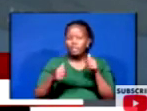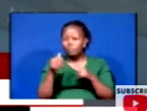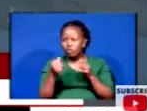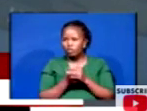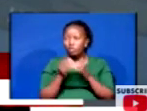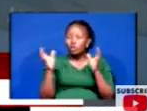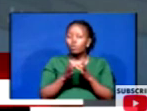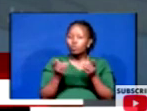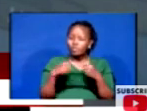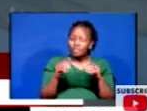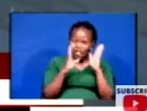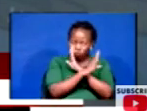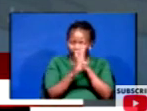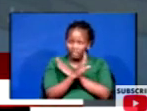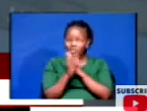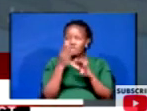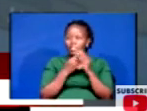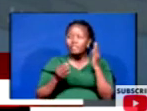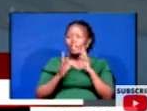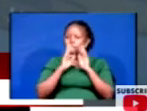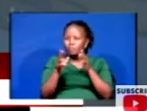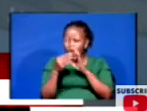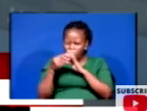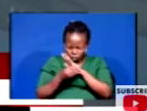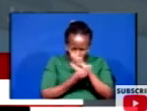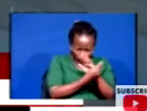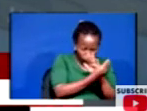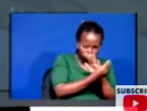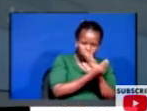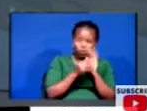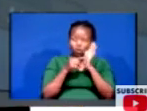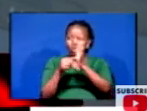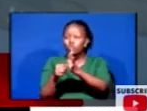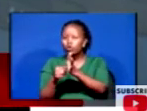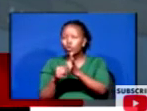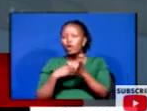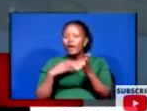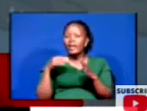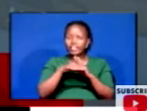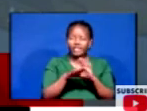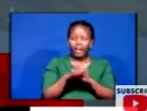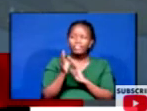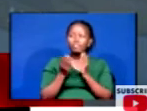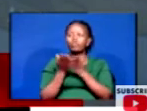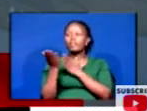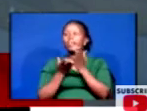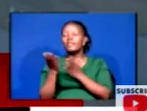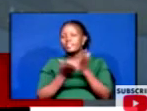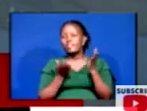was not in the registrar's report, indicating that there was some access to the server way